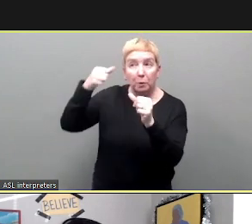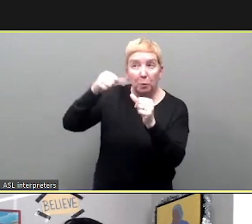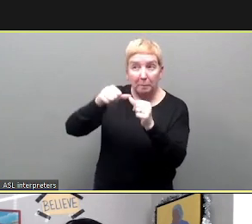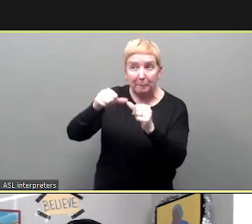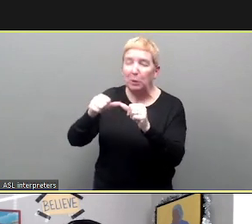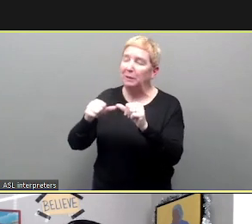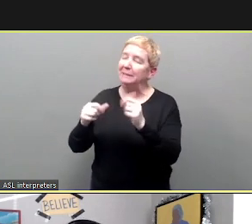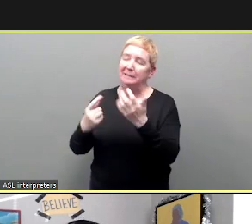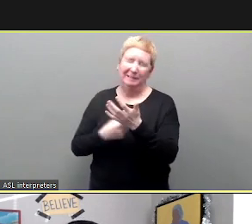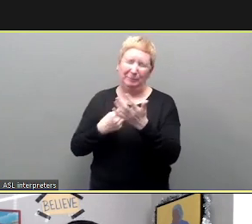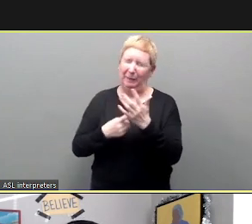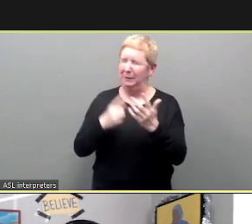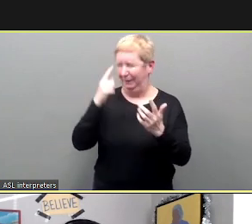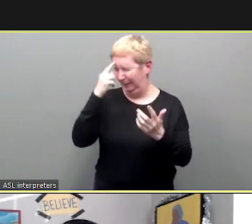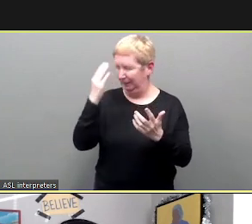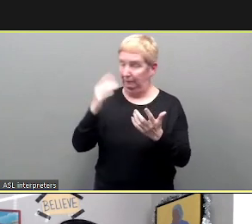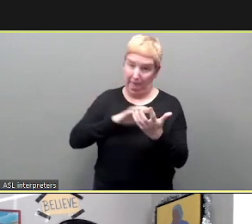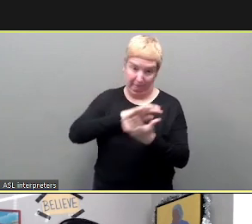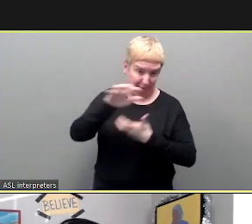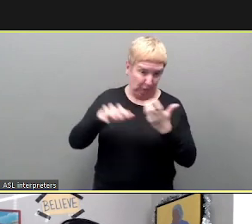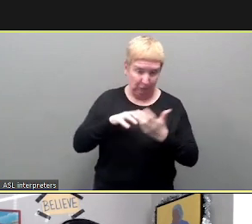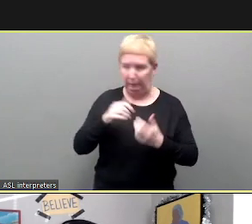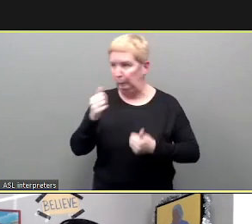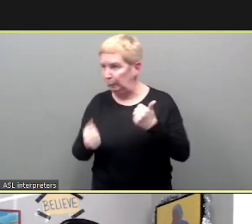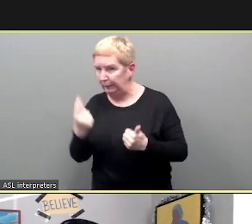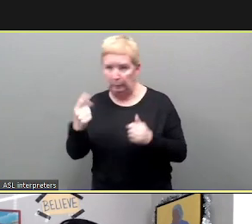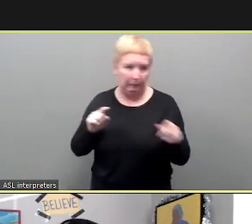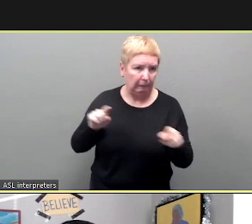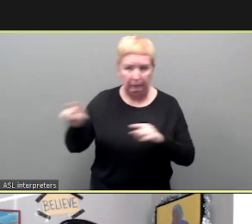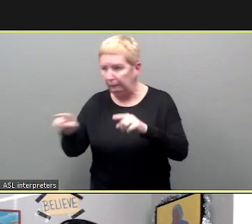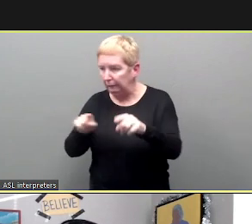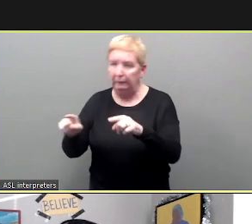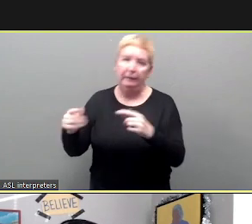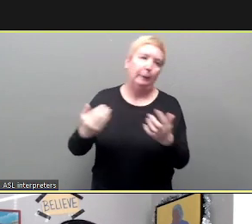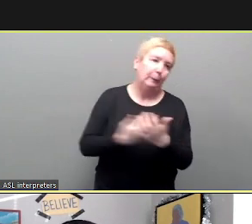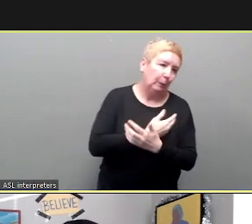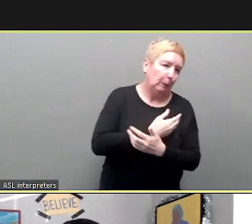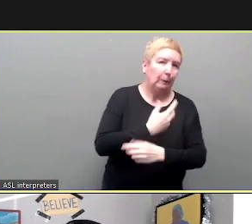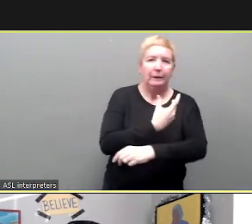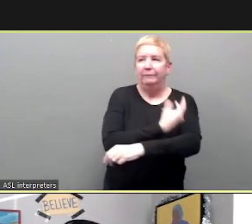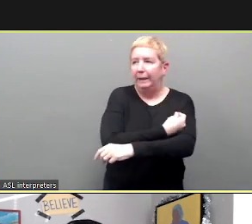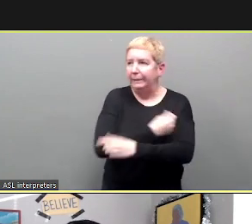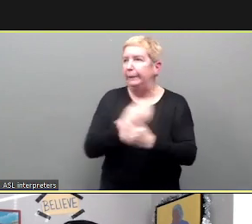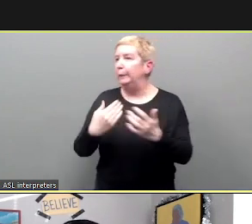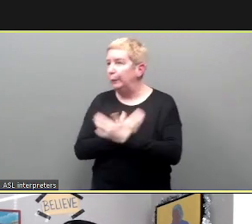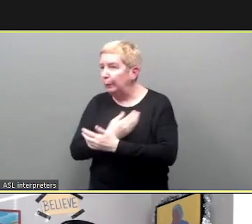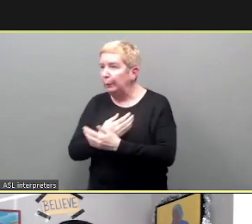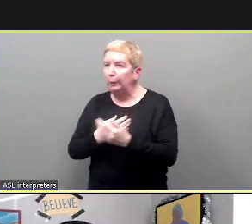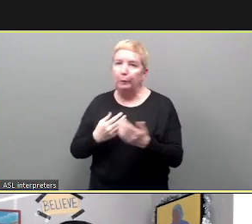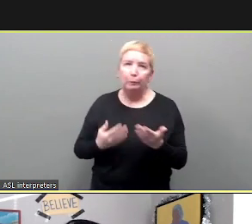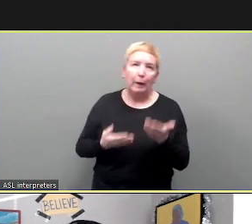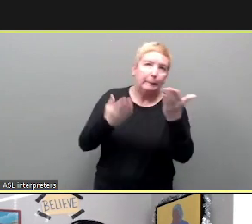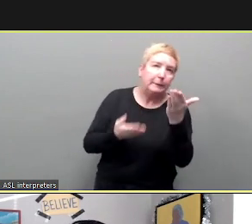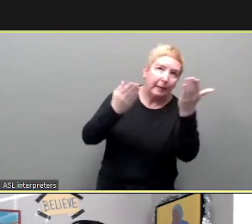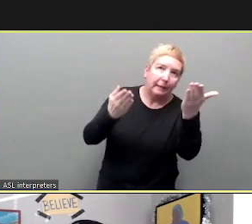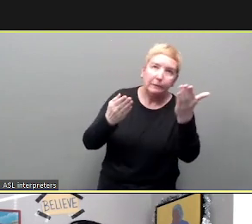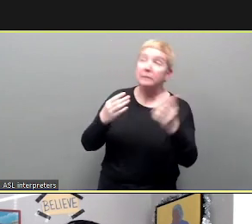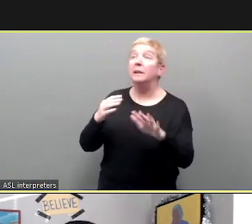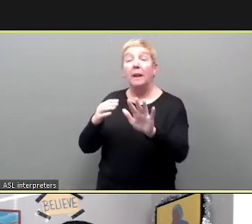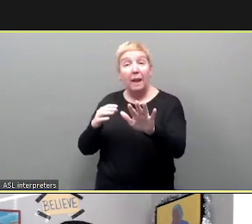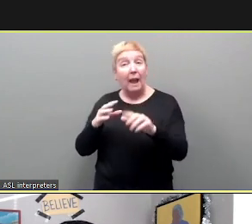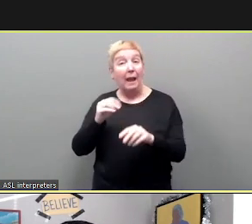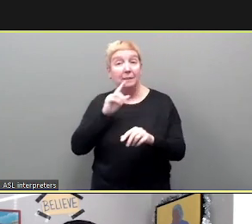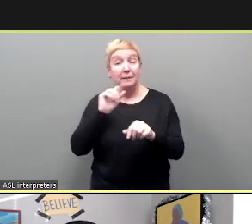confused sometimes, and actually, new vaccines and booster recommendations are coming out every day. In fact,